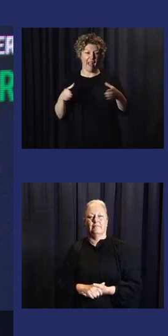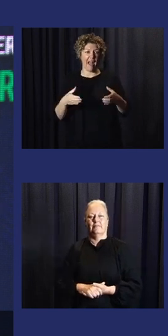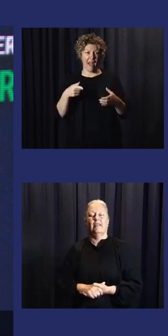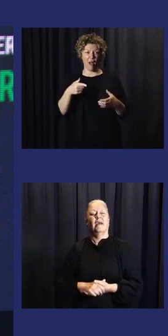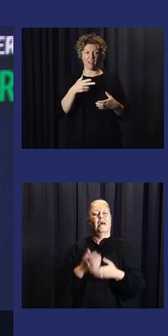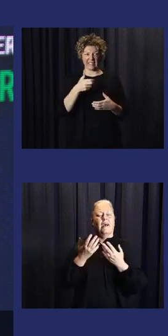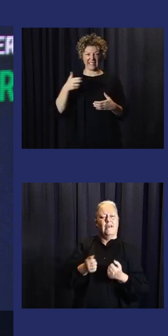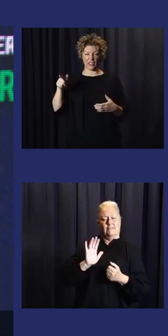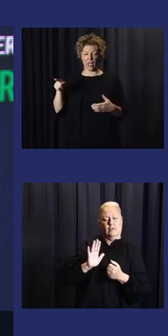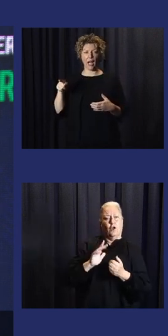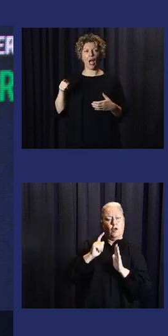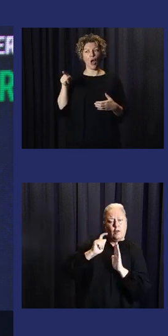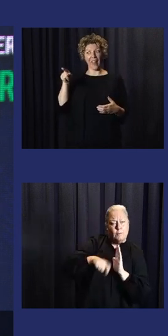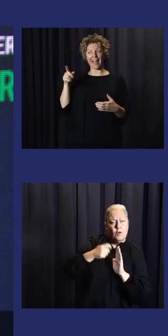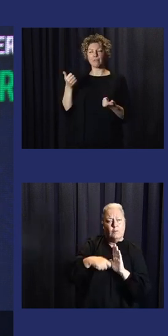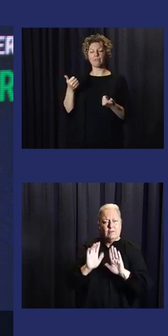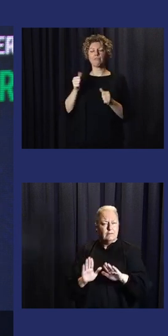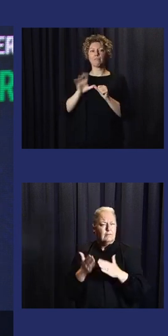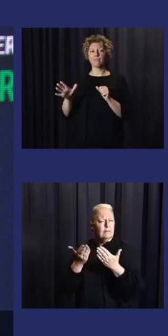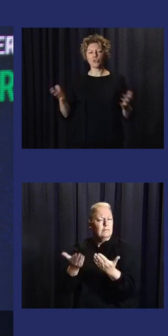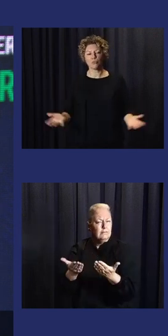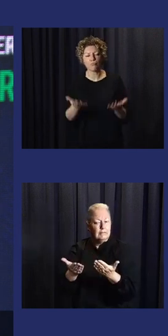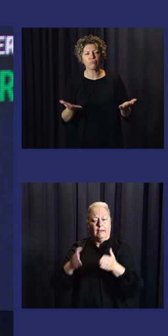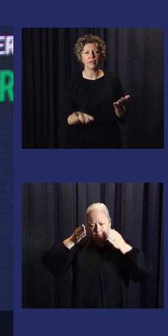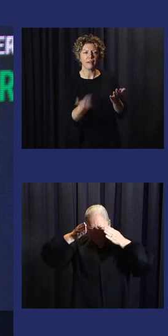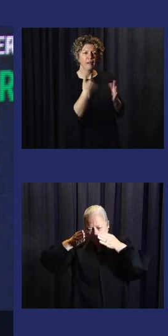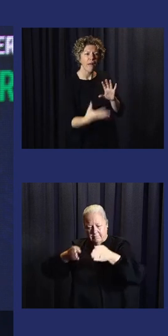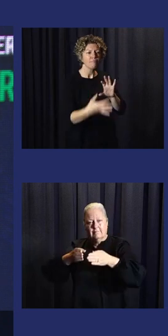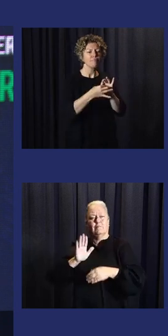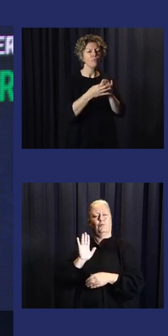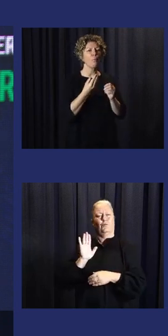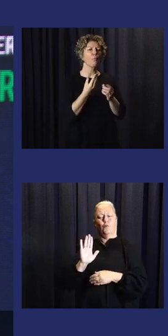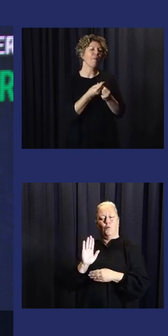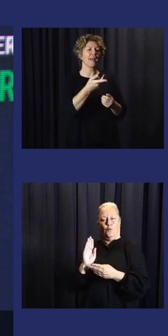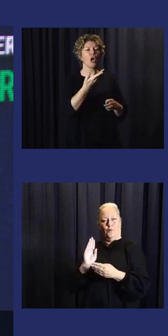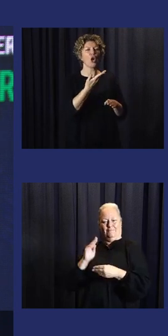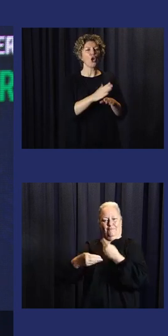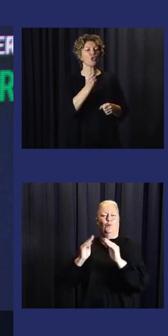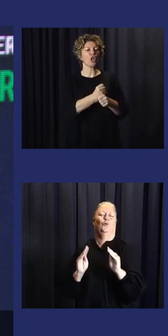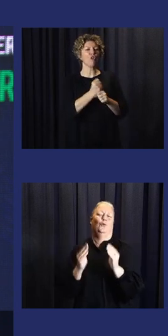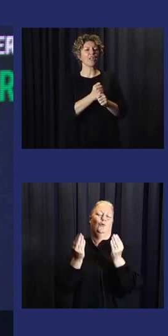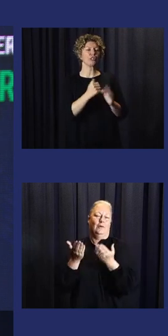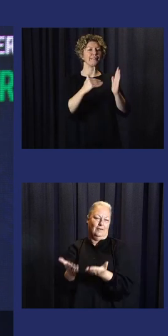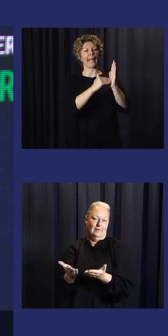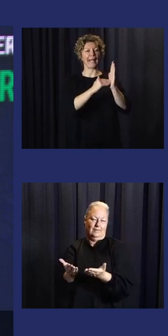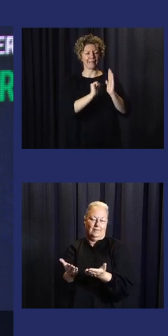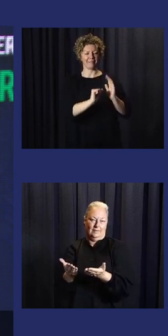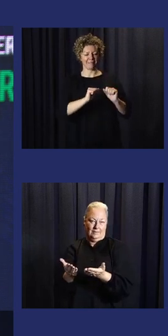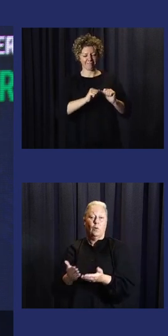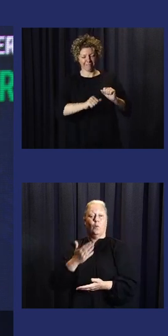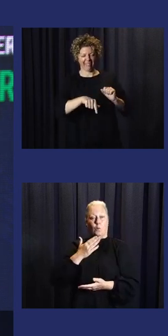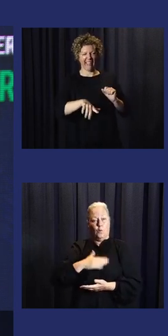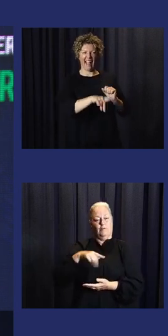program that can relate and promote the connection to the Z generation. The organization could also assist